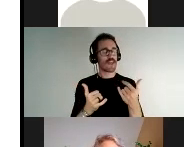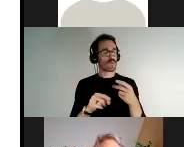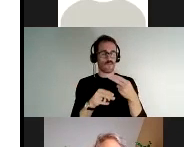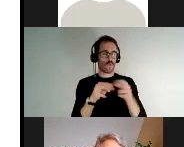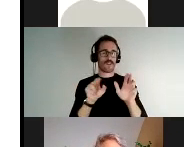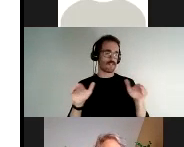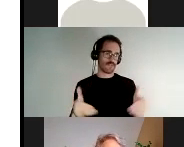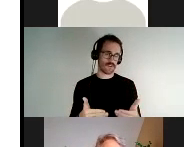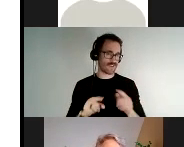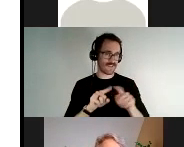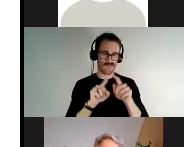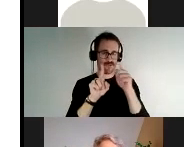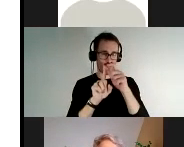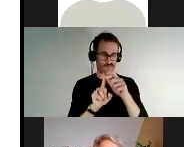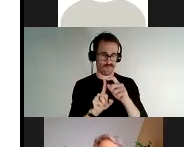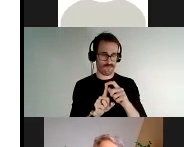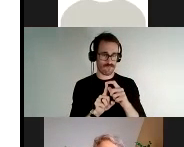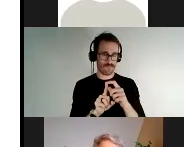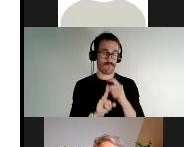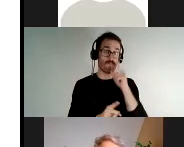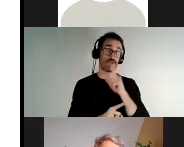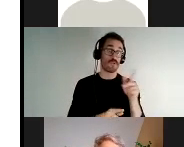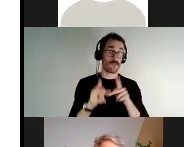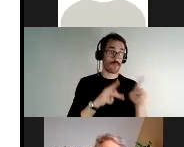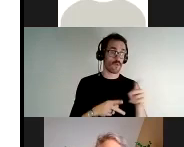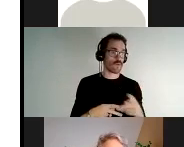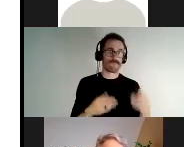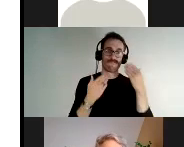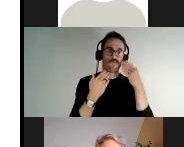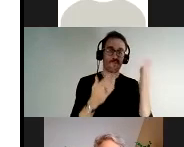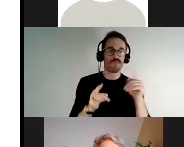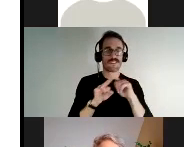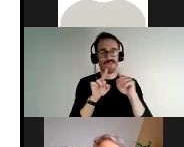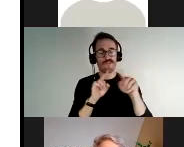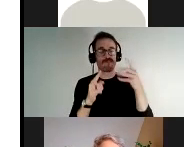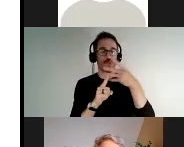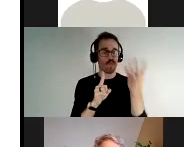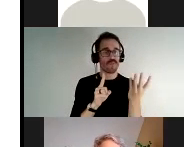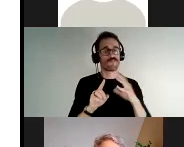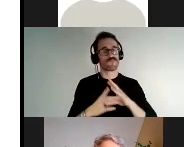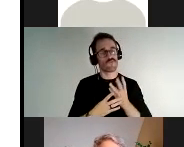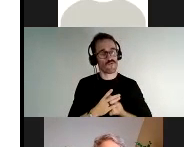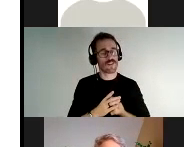introduction, especially for people who are unfamiliar with queer and trans communities.